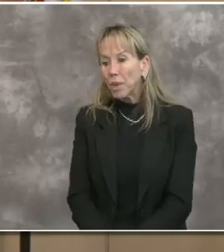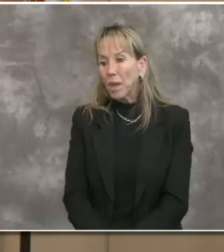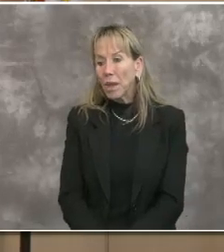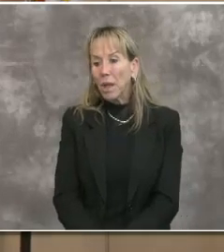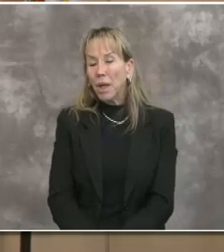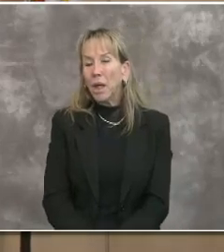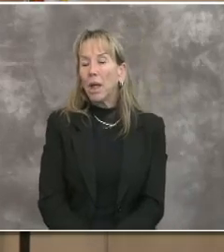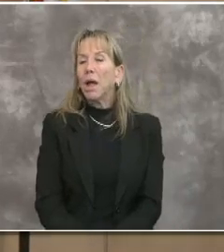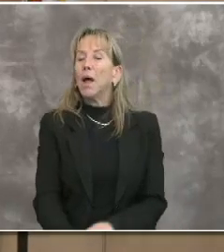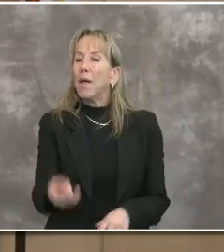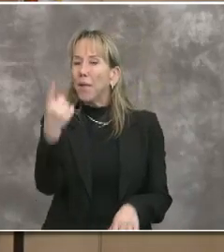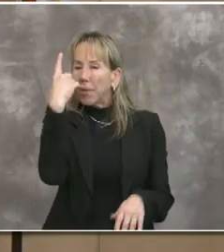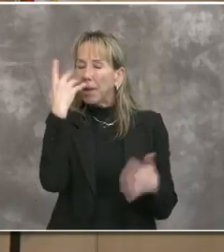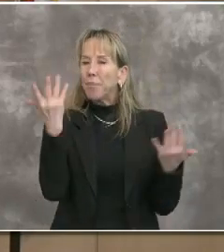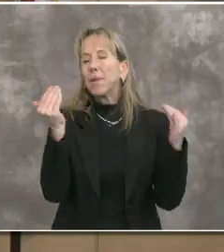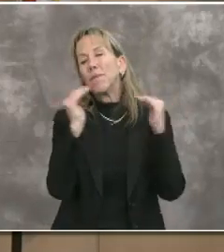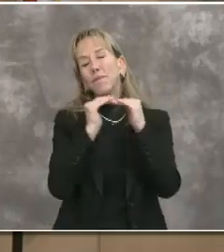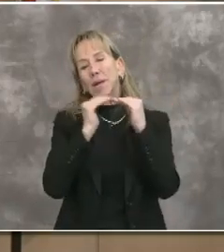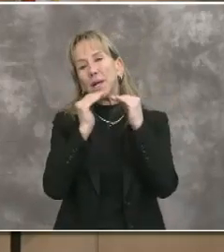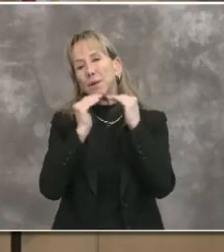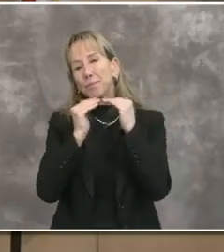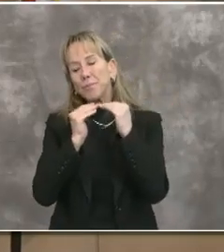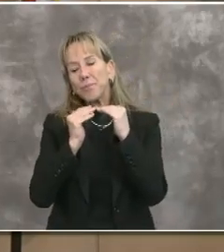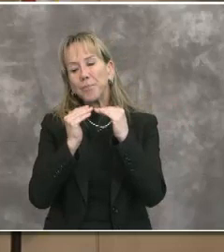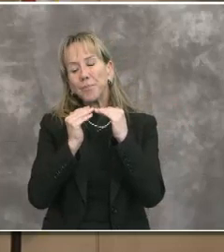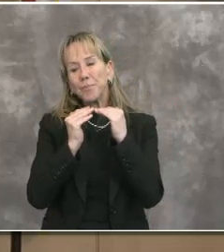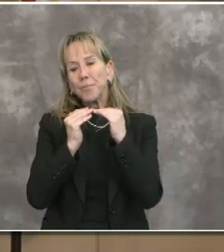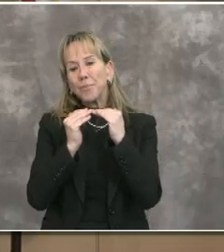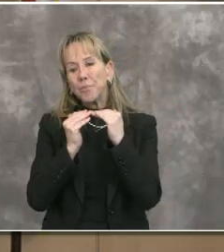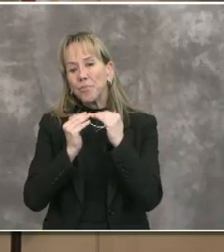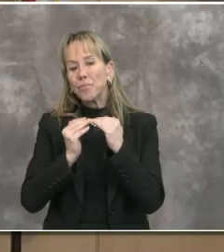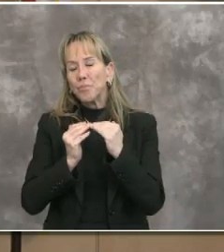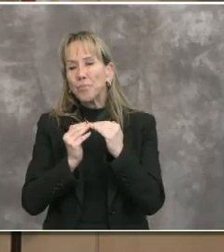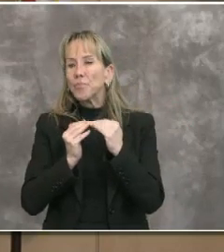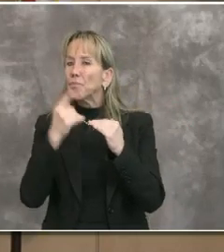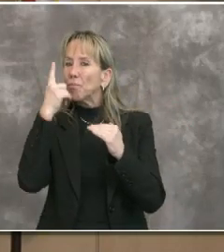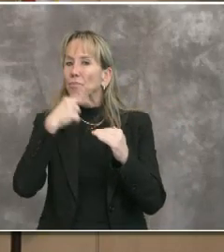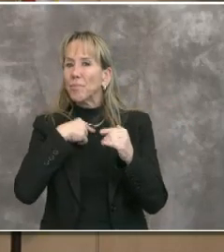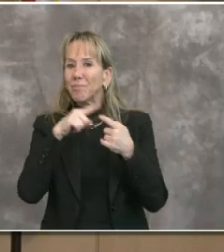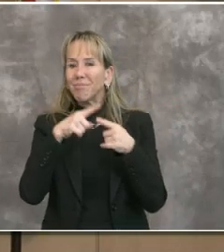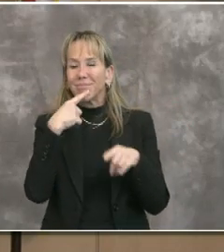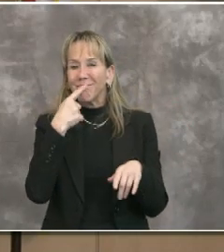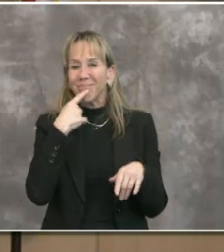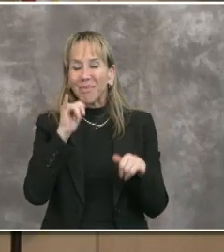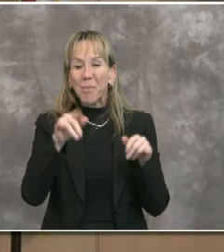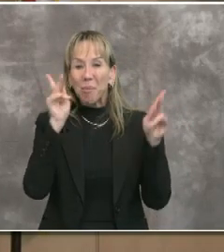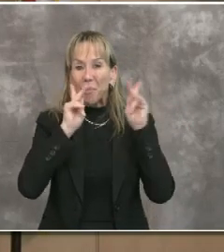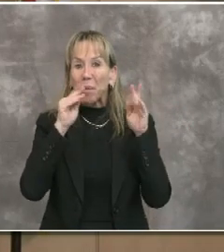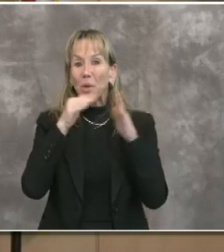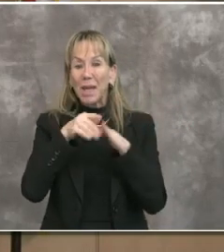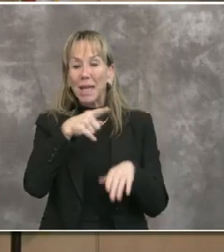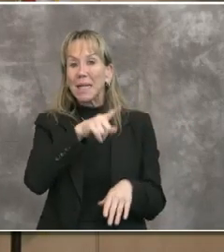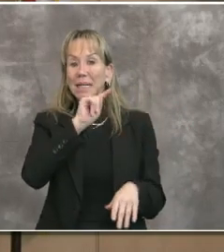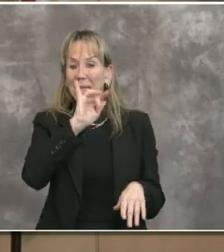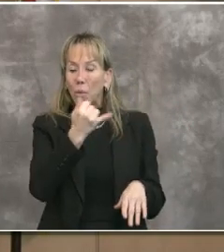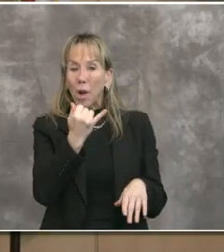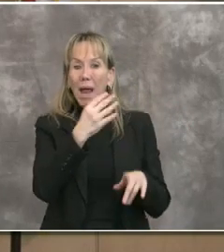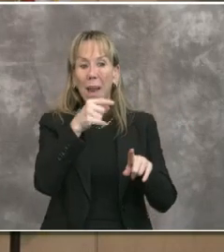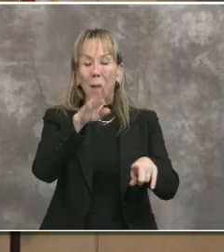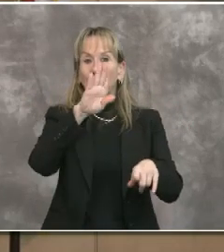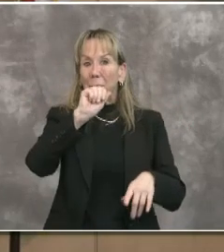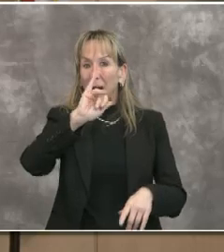Yes, I think it's fair to say that our neighbors to the south in Tijuana and actually all across northern Baja California